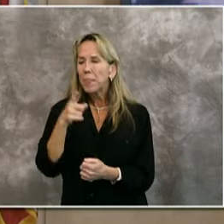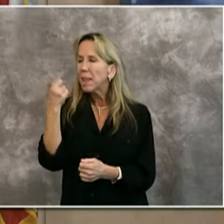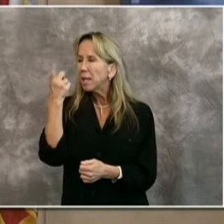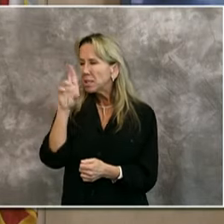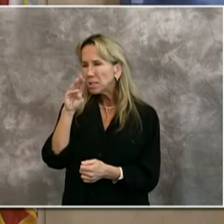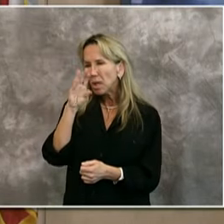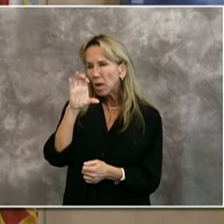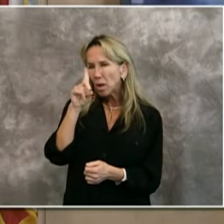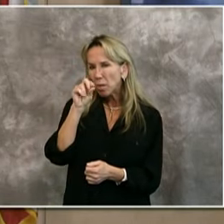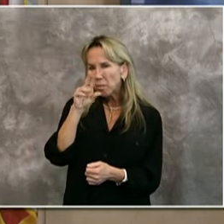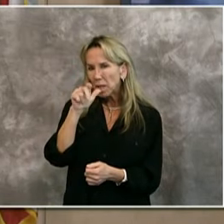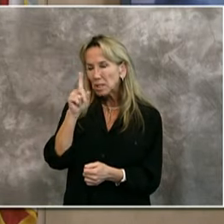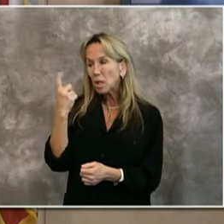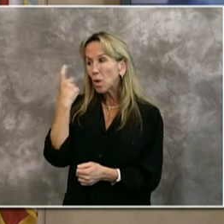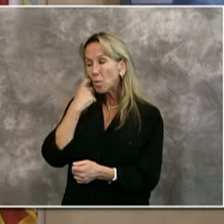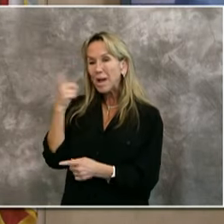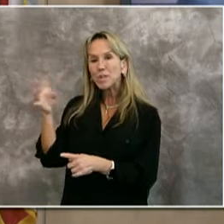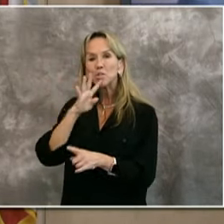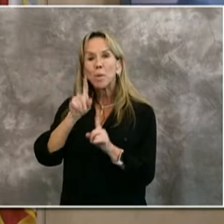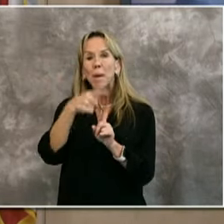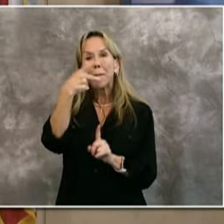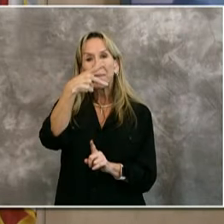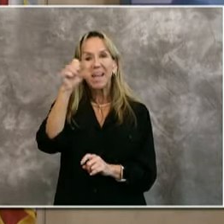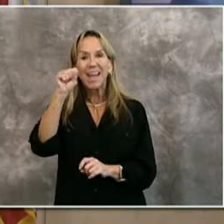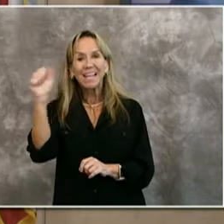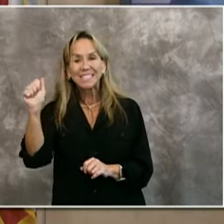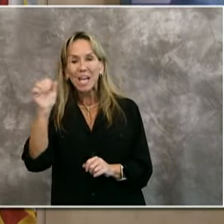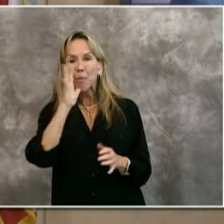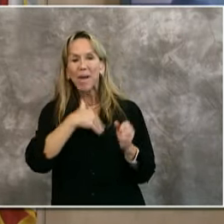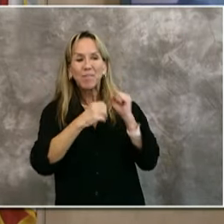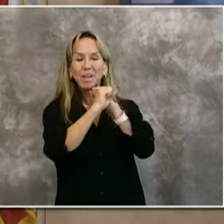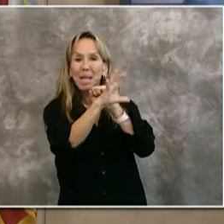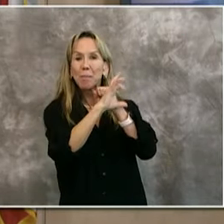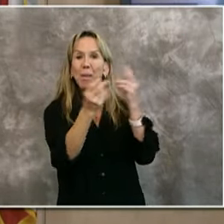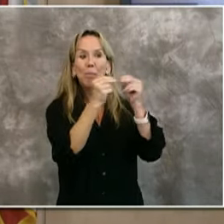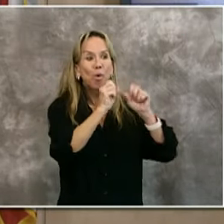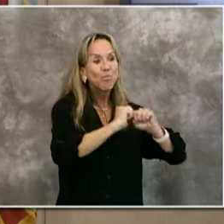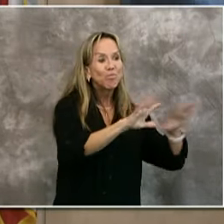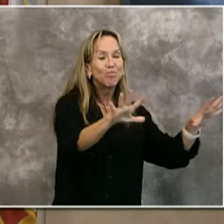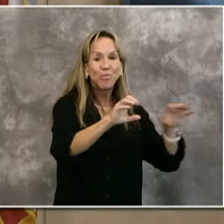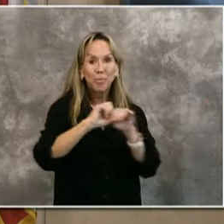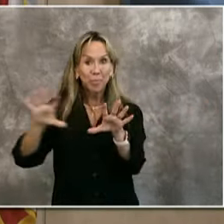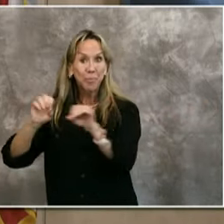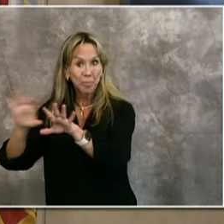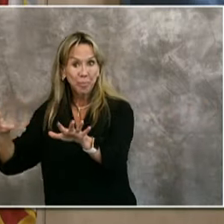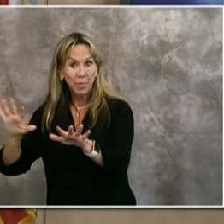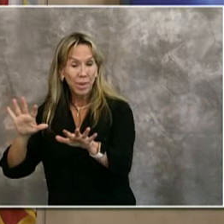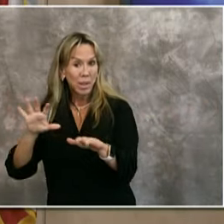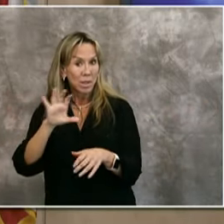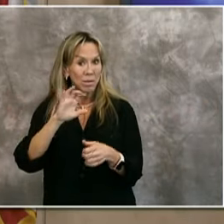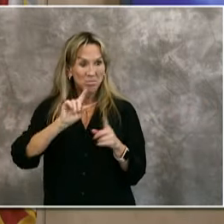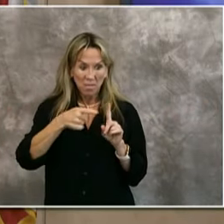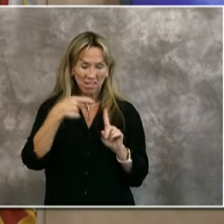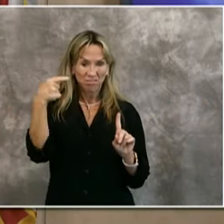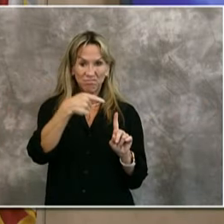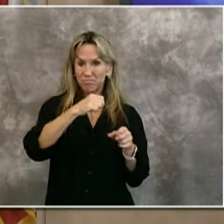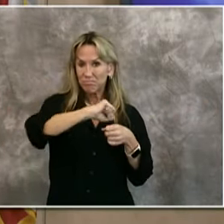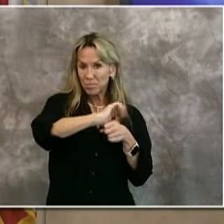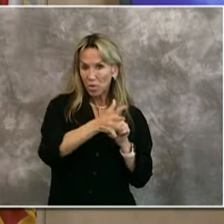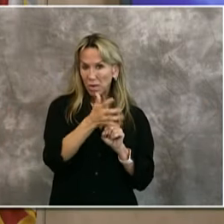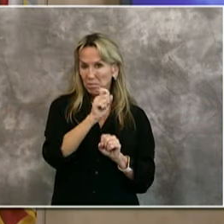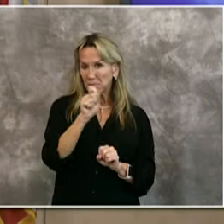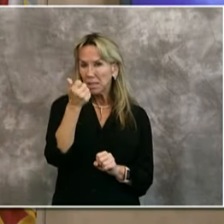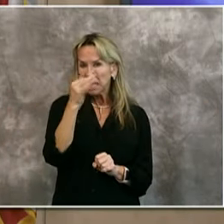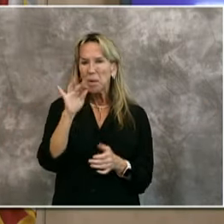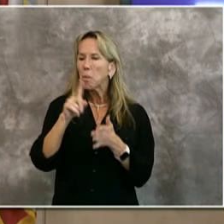an upcoming PSA campaign designed to get more information out to South County communities about COVID-19. Could someone speak more about what that